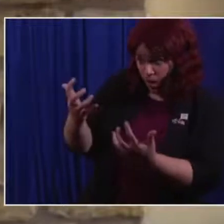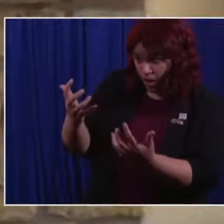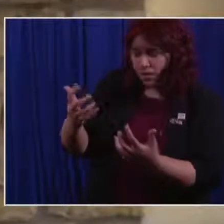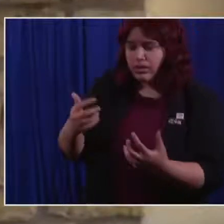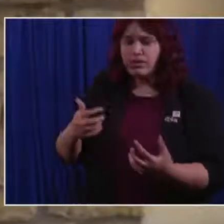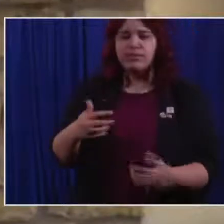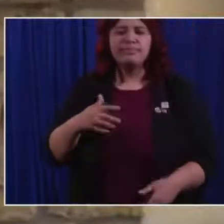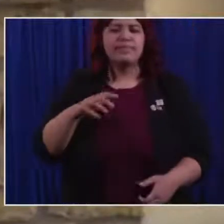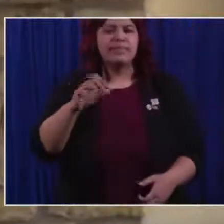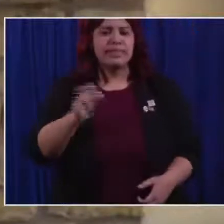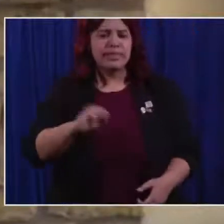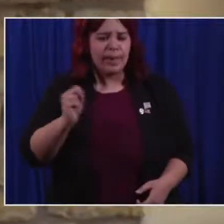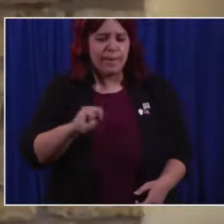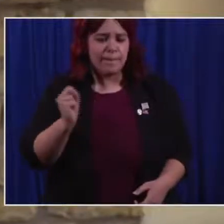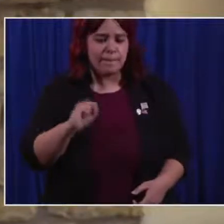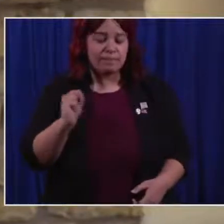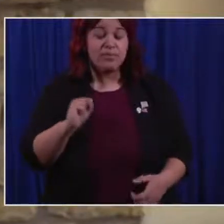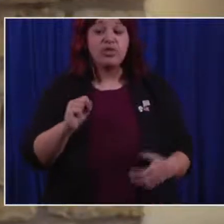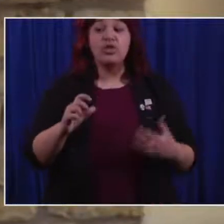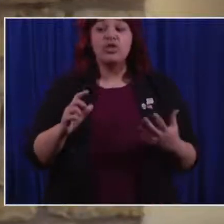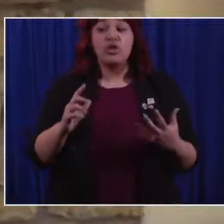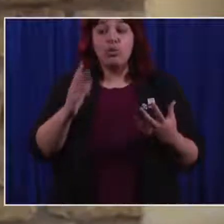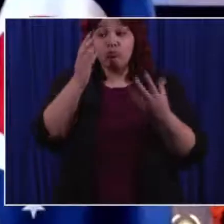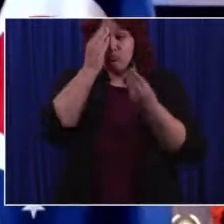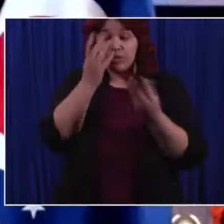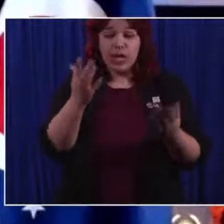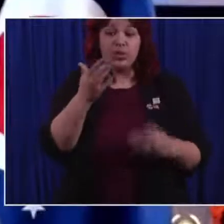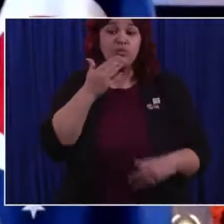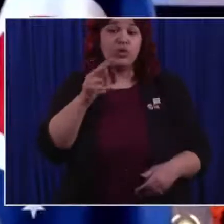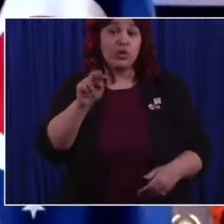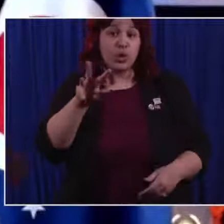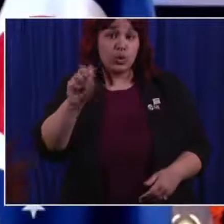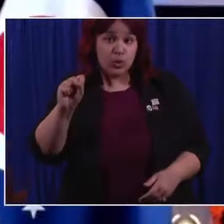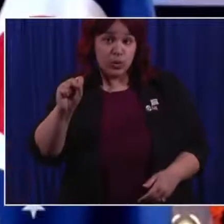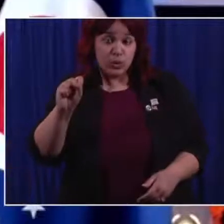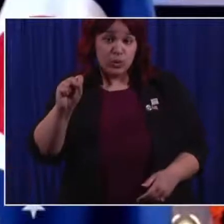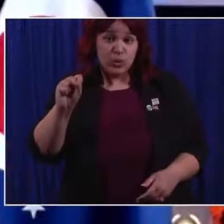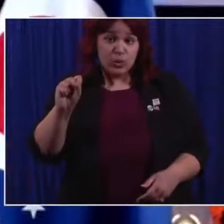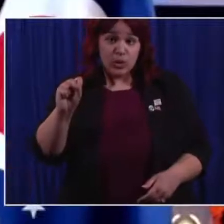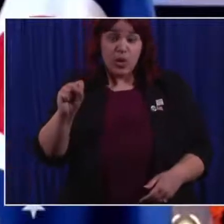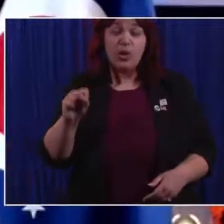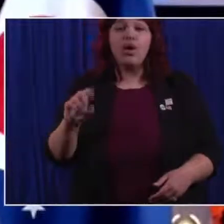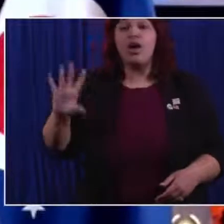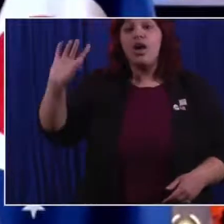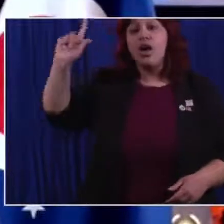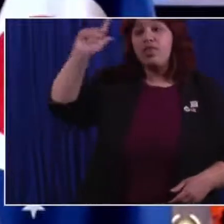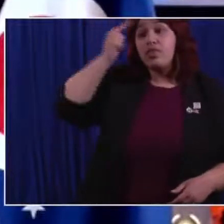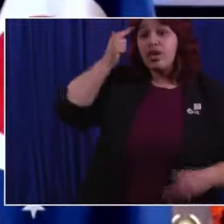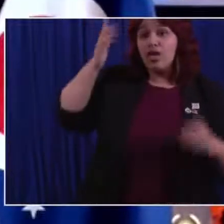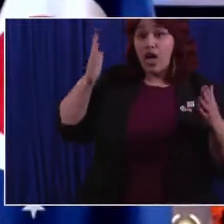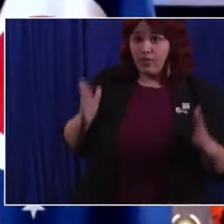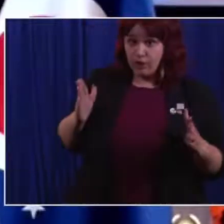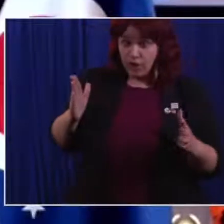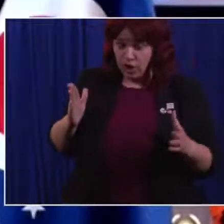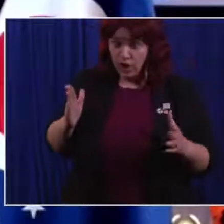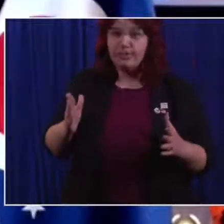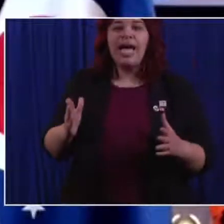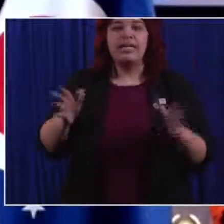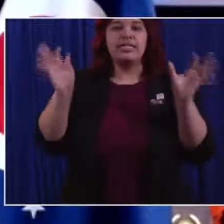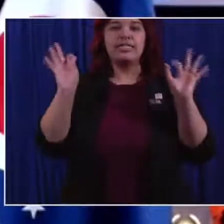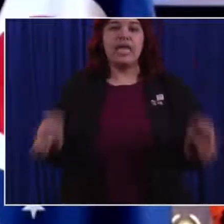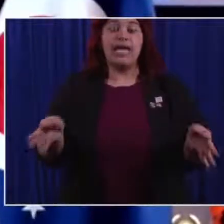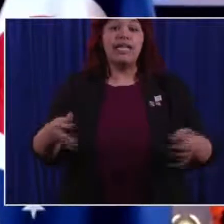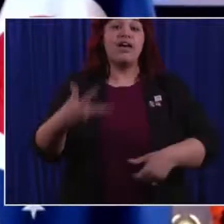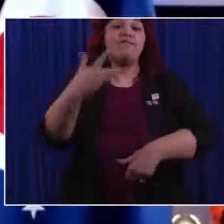Luis, I tell you what, the good news for Ohio is that thanks to the governor prioritizing vaccines for schools, that as of